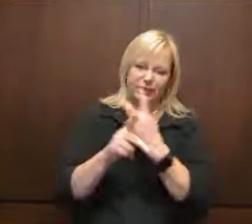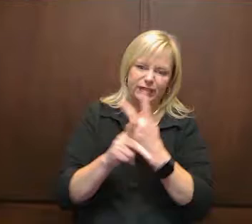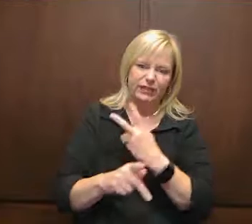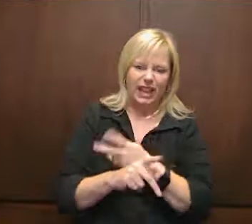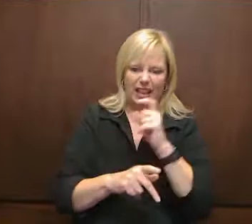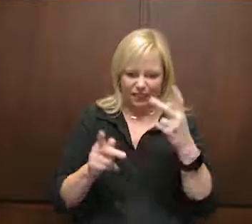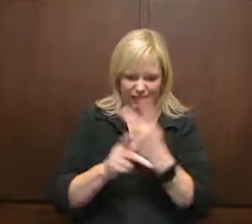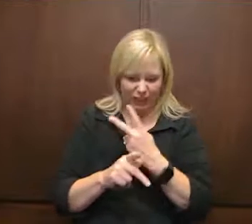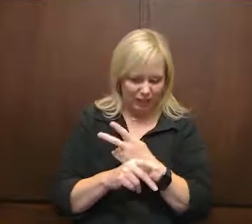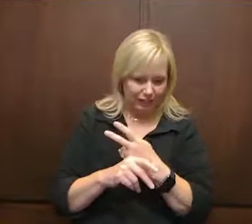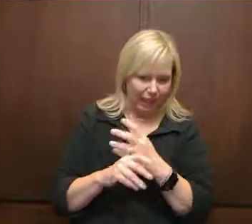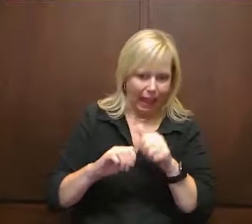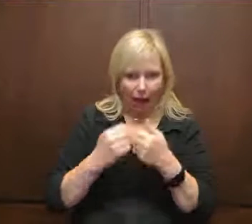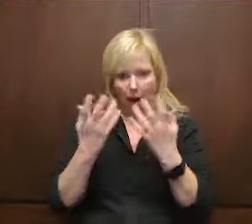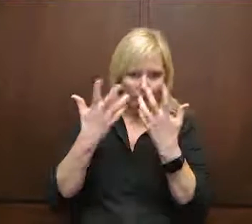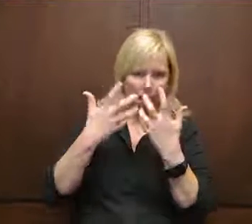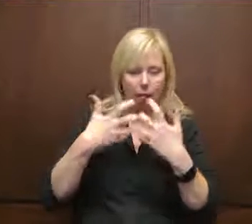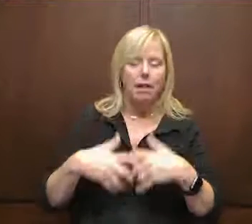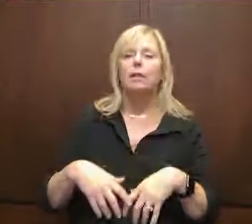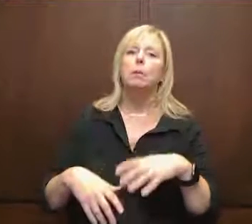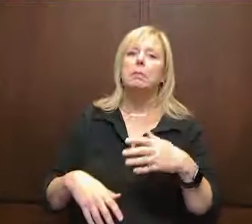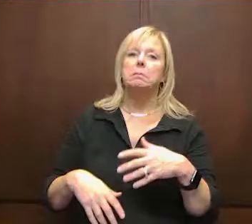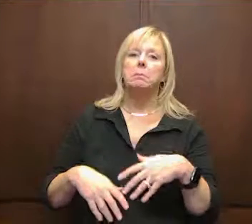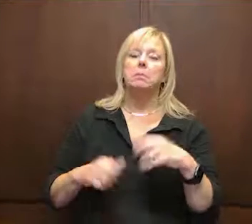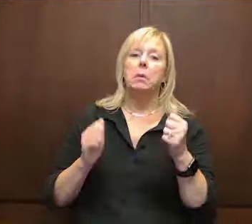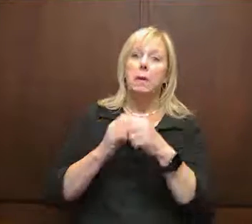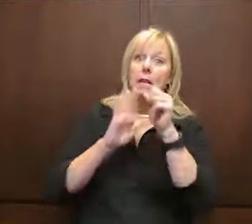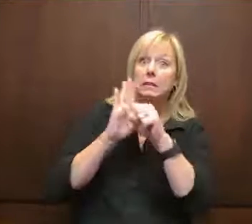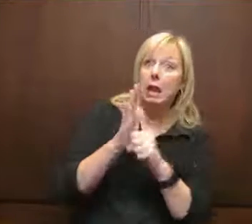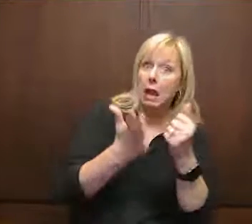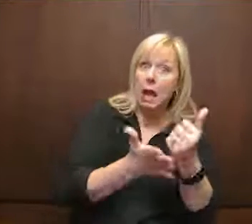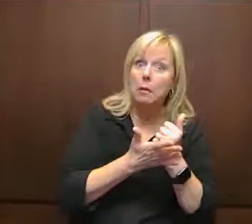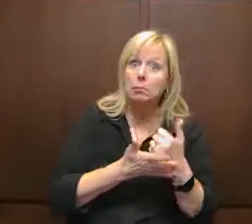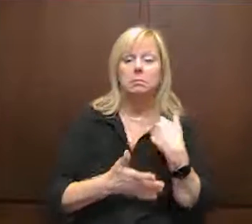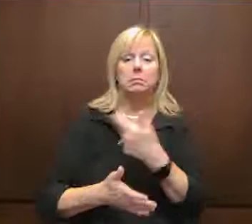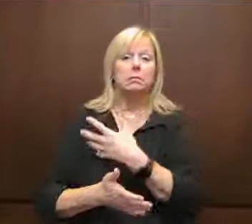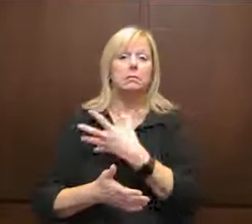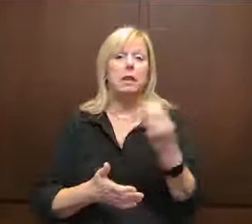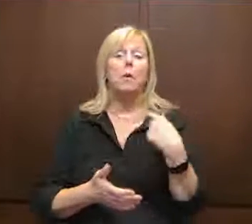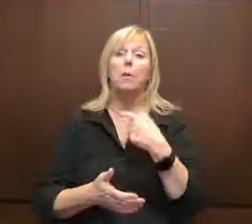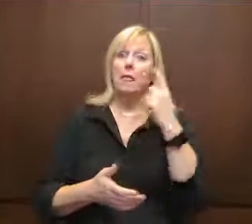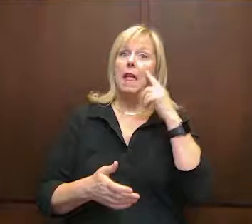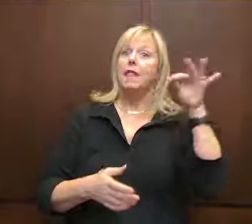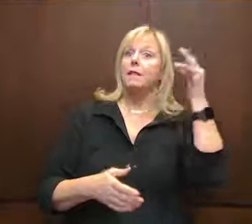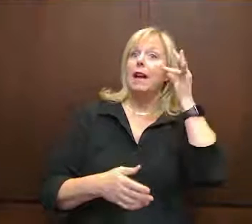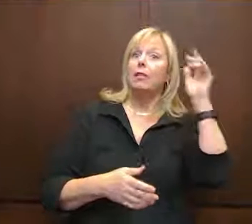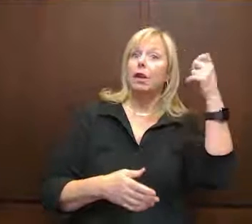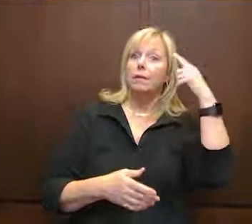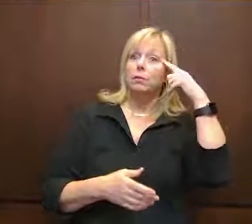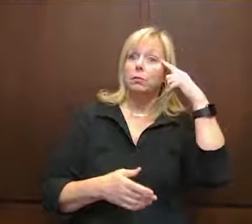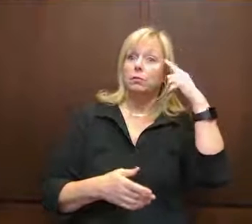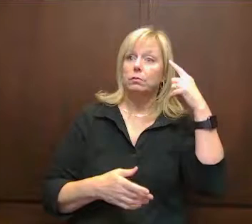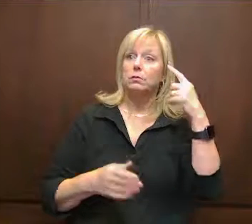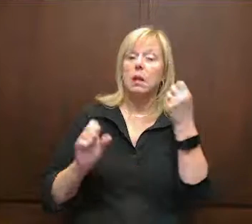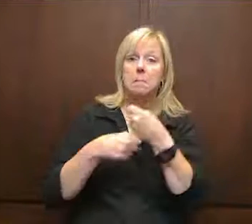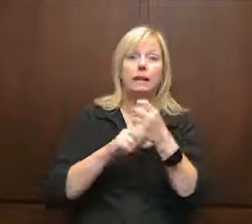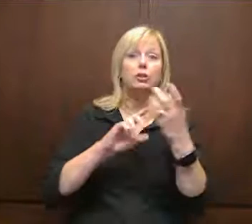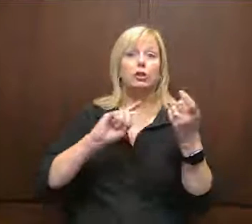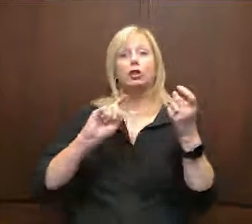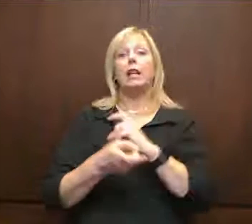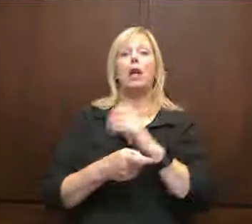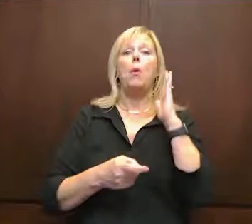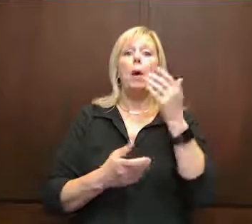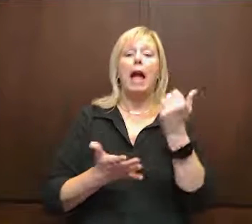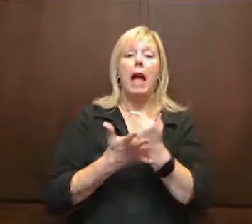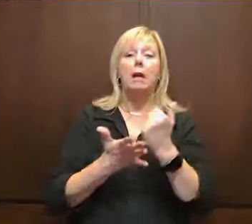left to make happen. But with the state's help, and we think the federal government has made some changes that are